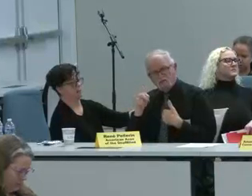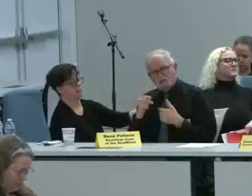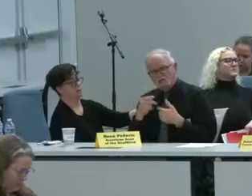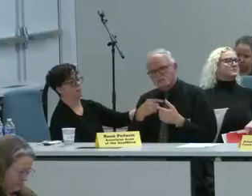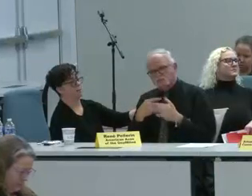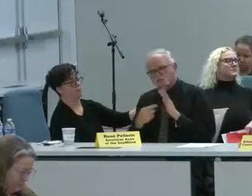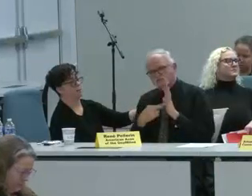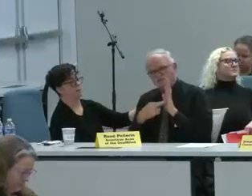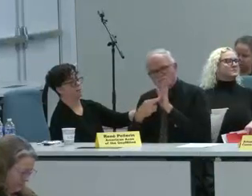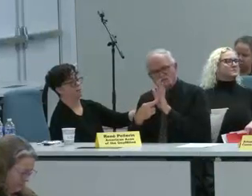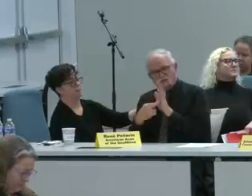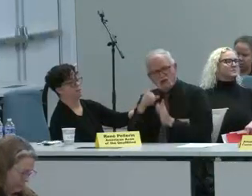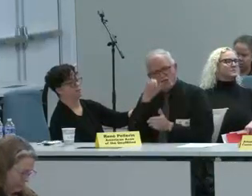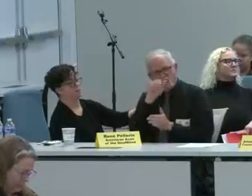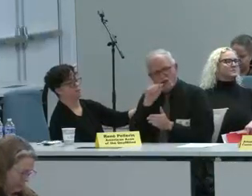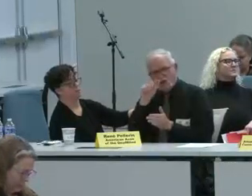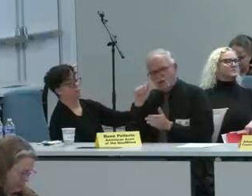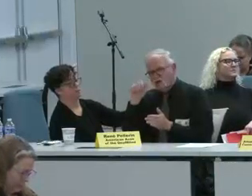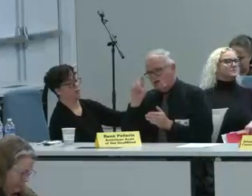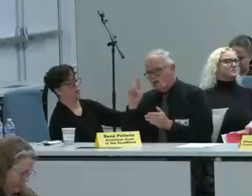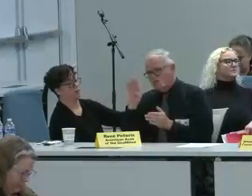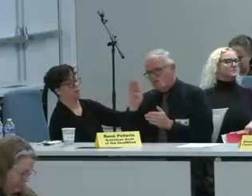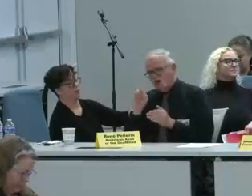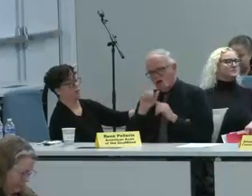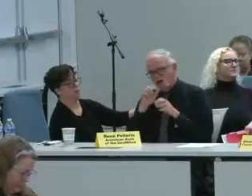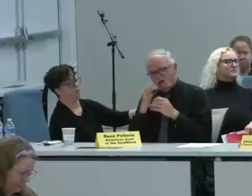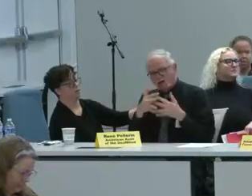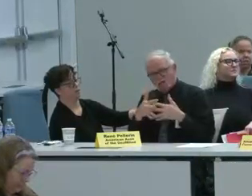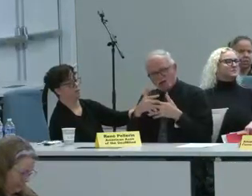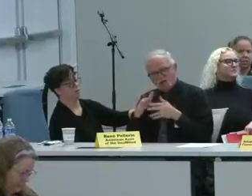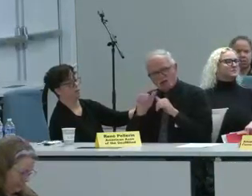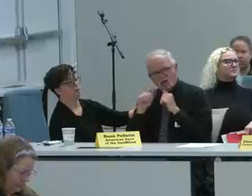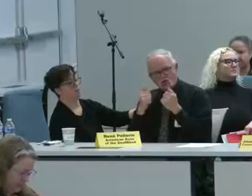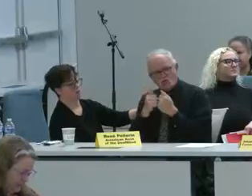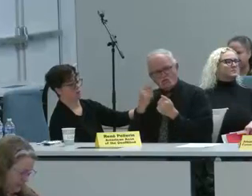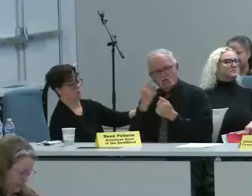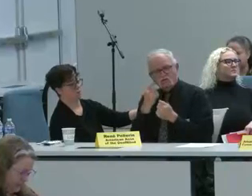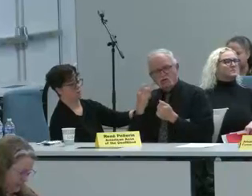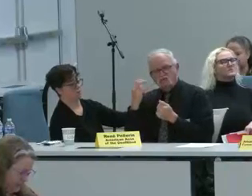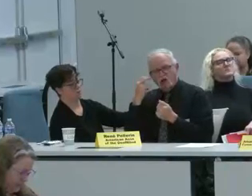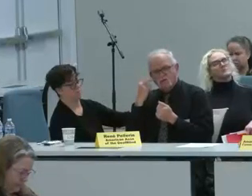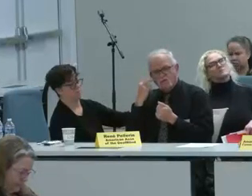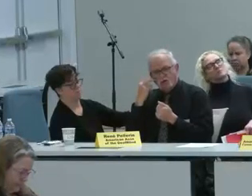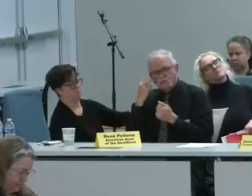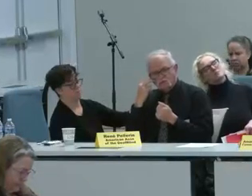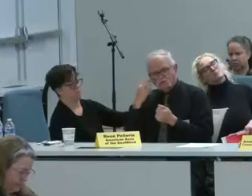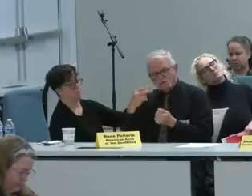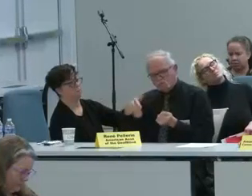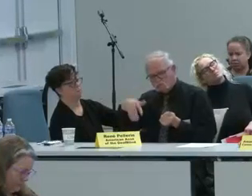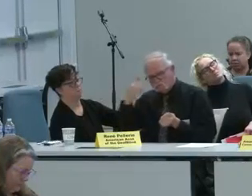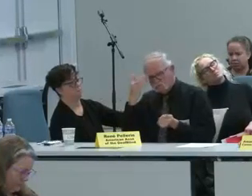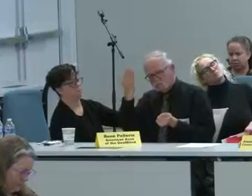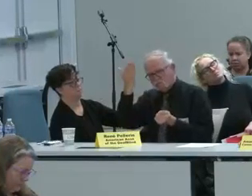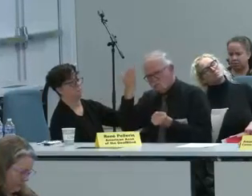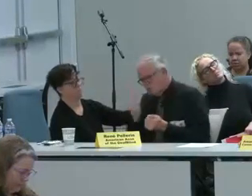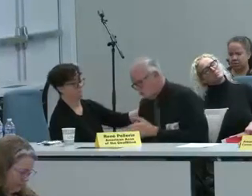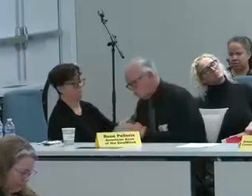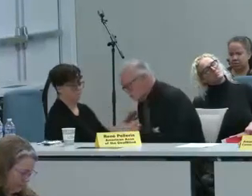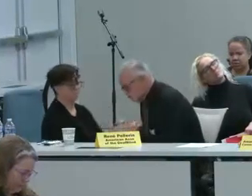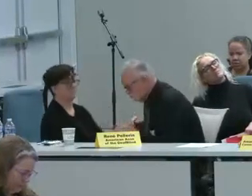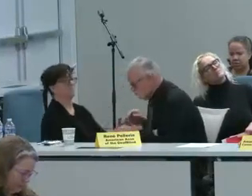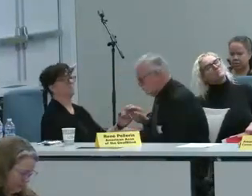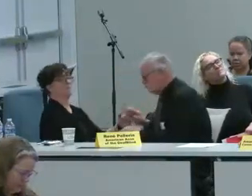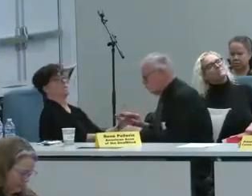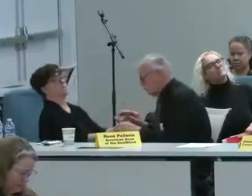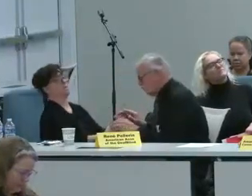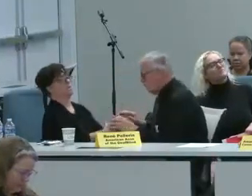Pellerin, and I am representing the American Association of the Deafblind. Good